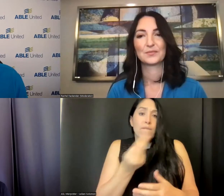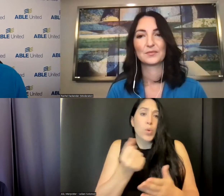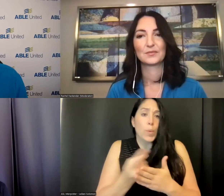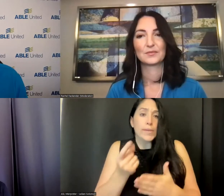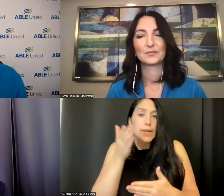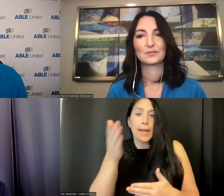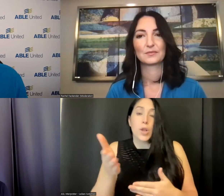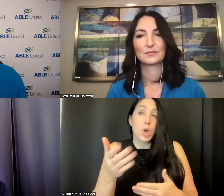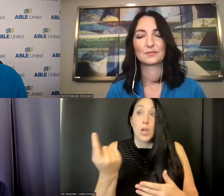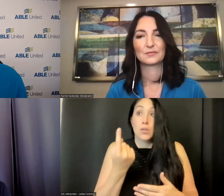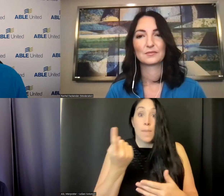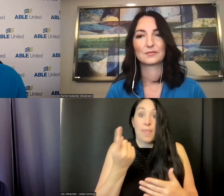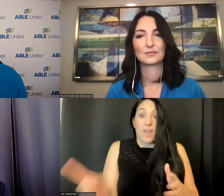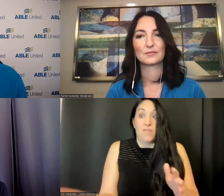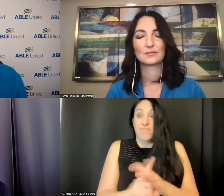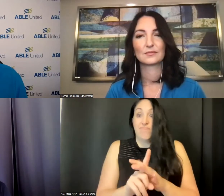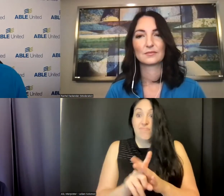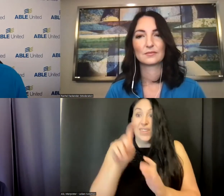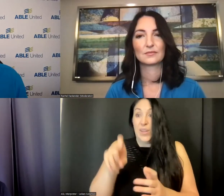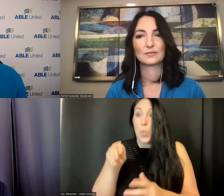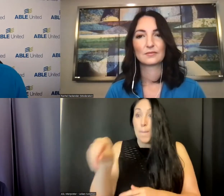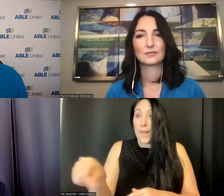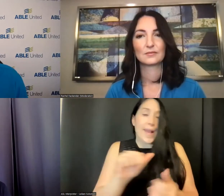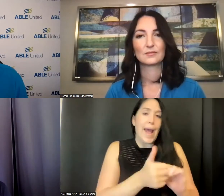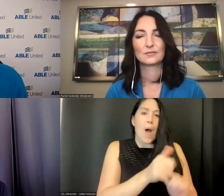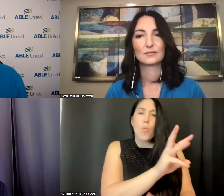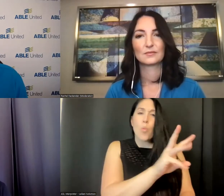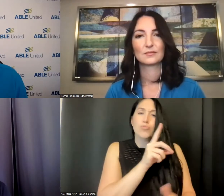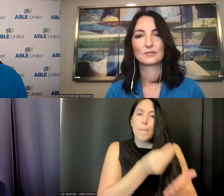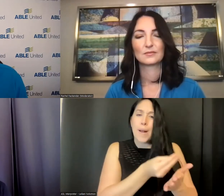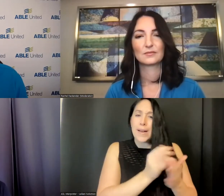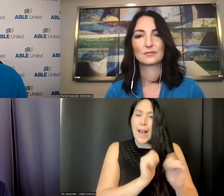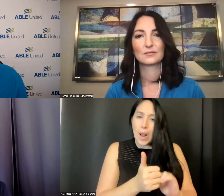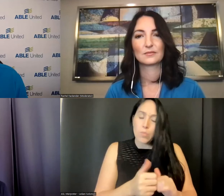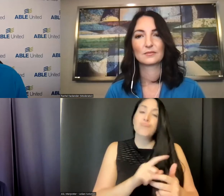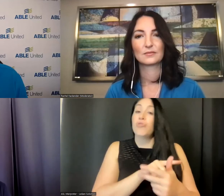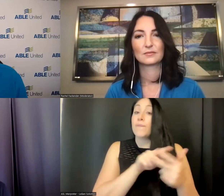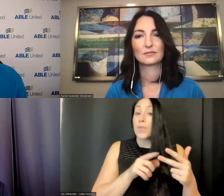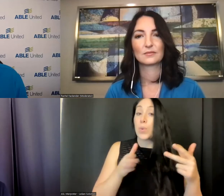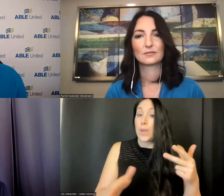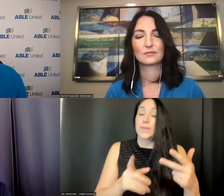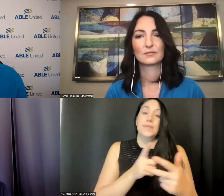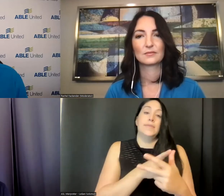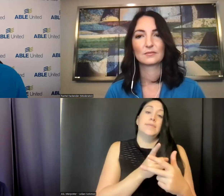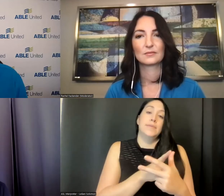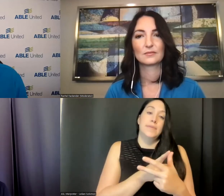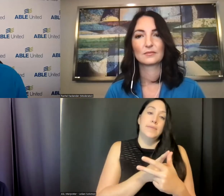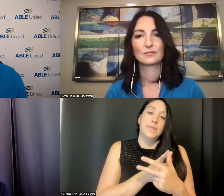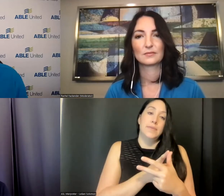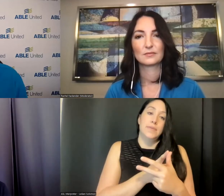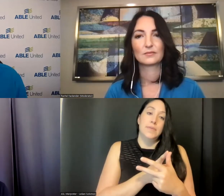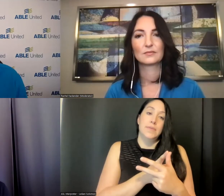want to start taking funds out of the account. How do you do that? And there's 3 primary ways. One can be a